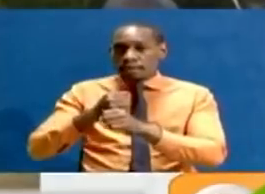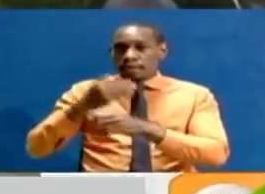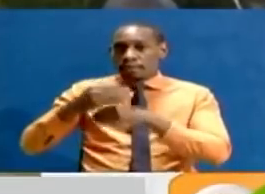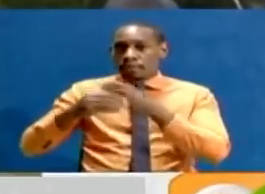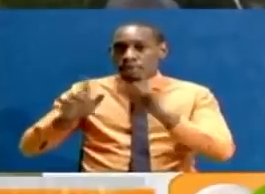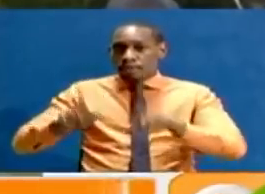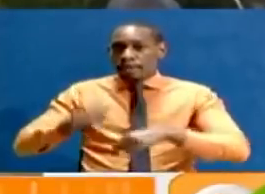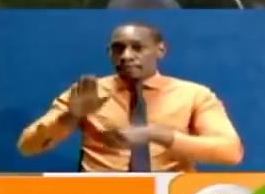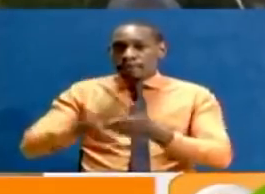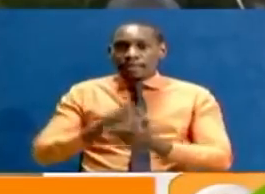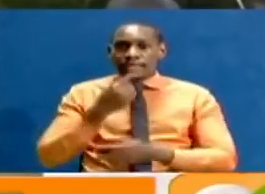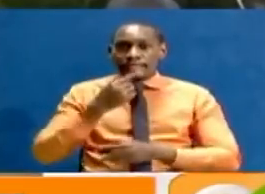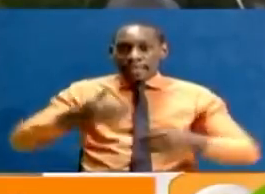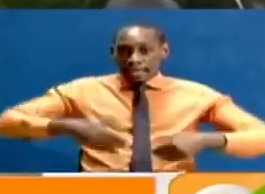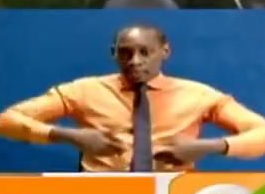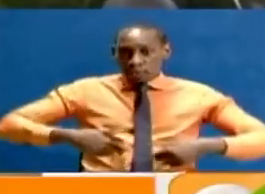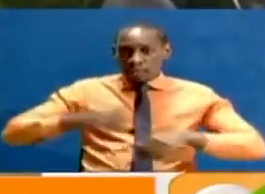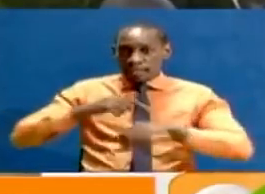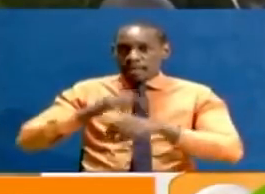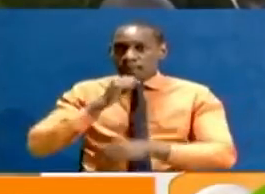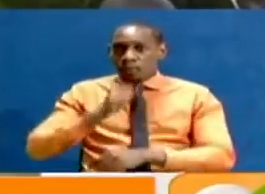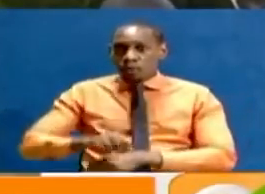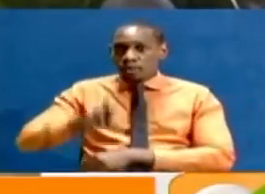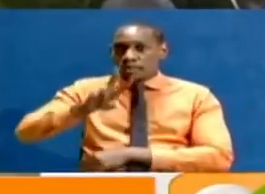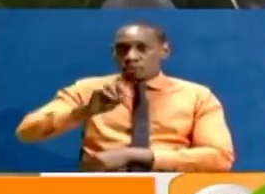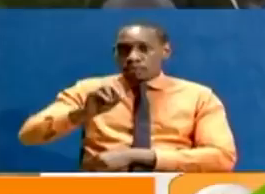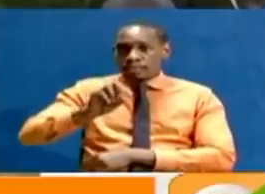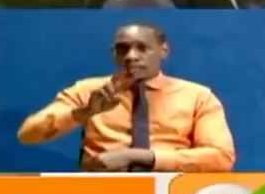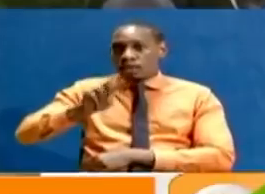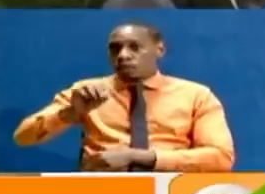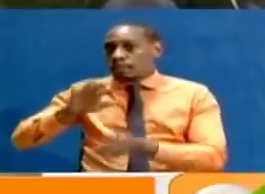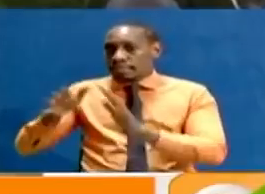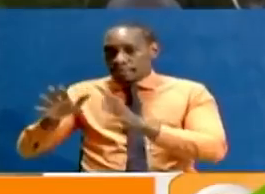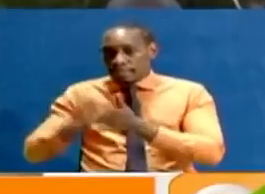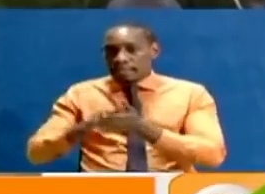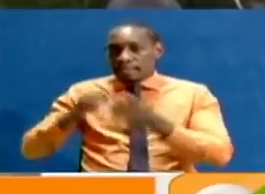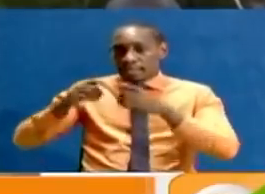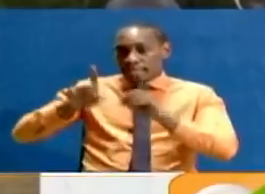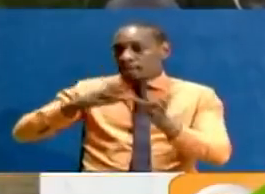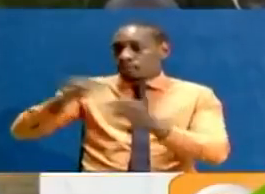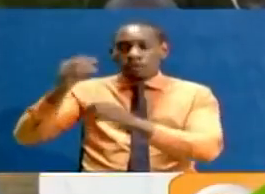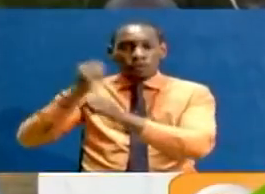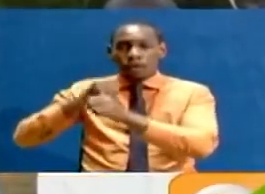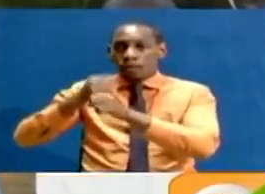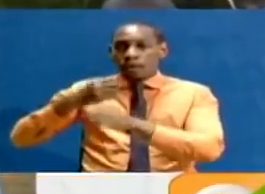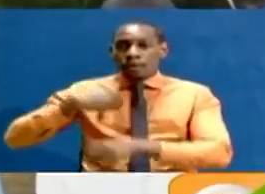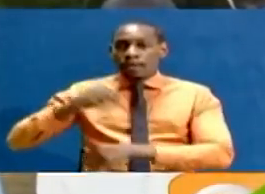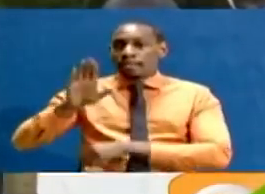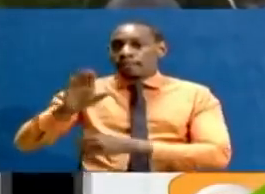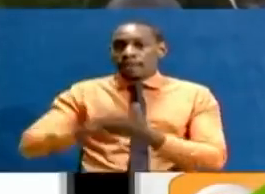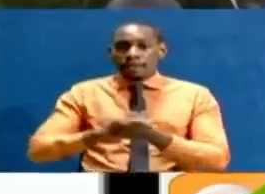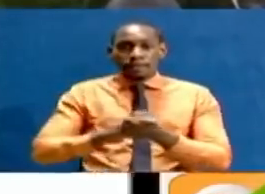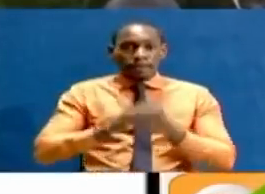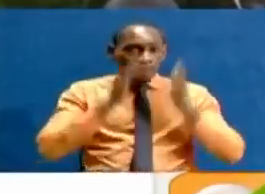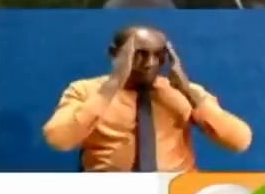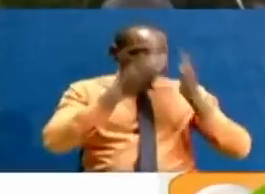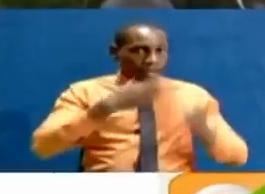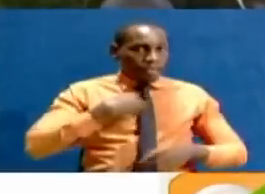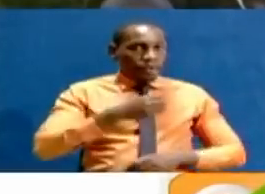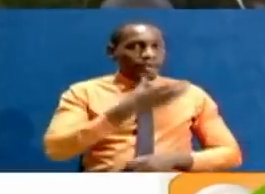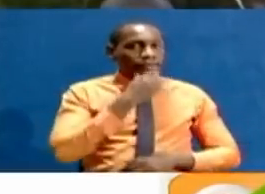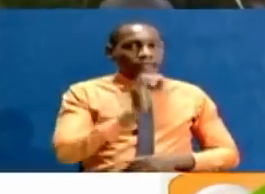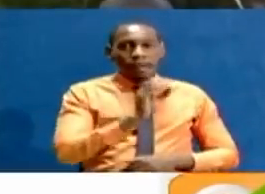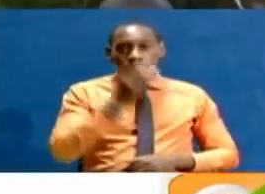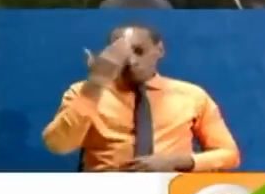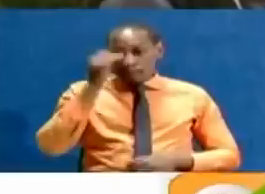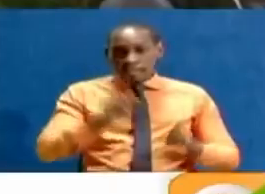ya kwamba mtu akishafika kutoka miaka 20 na kitu, wewe enda ukatafute mali yako, wachana na mali ya baba yako,